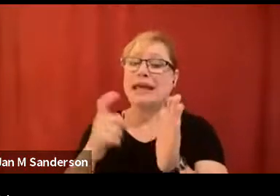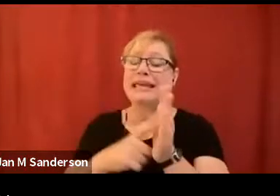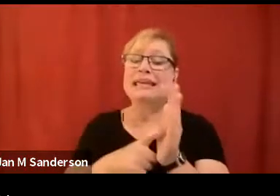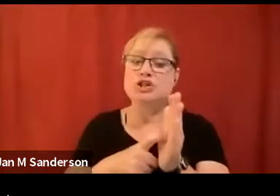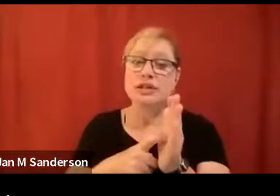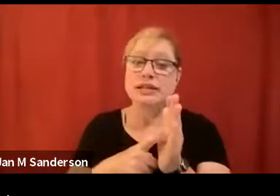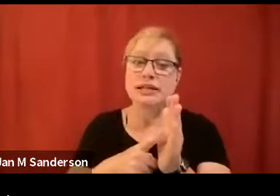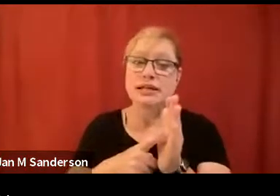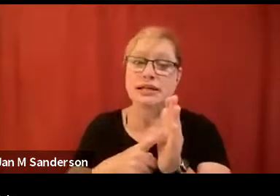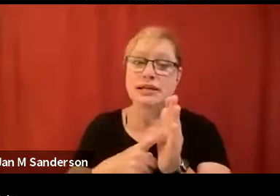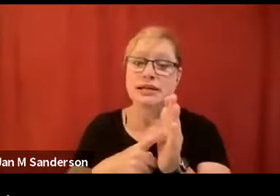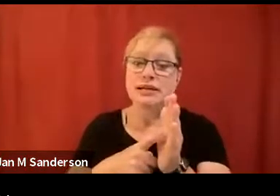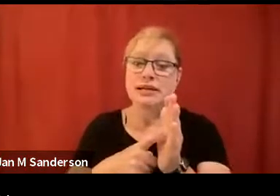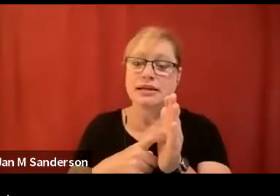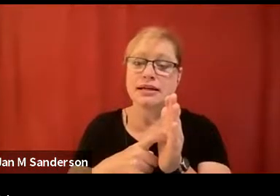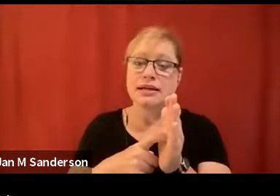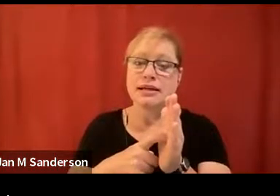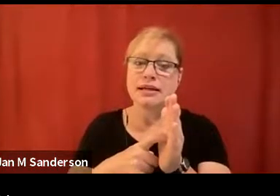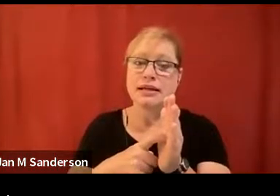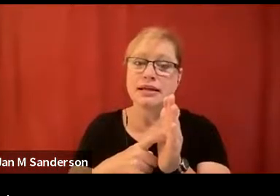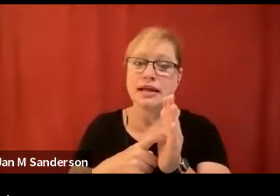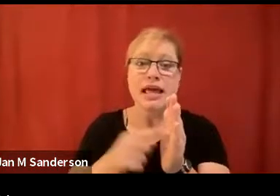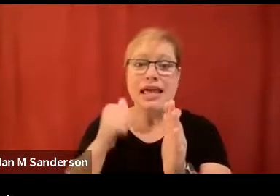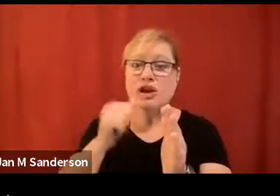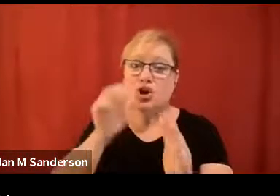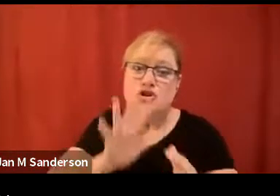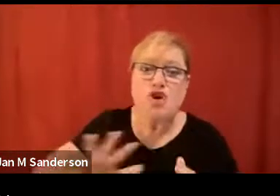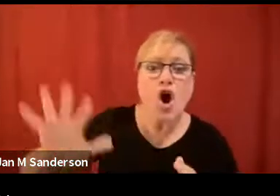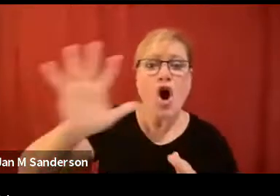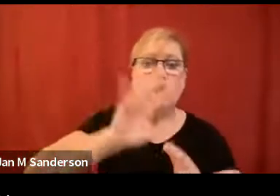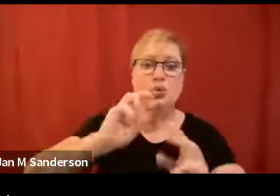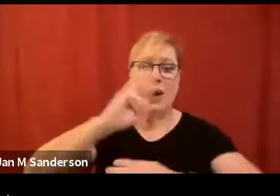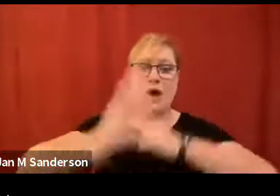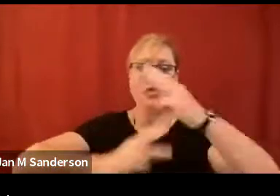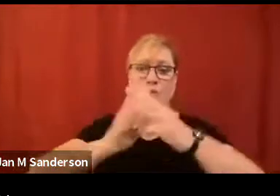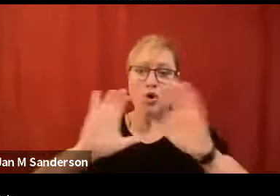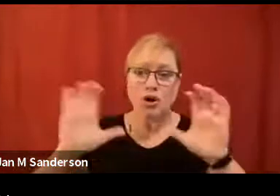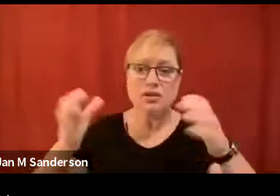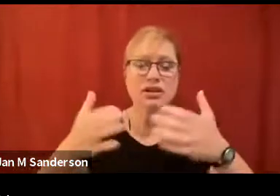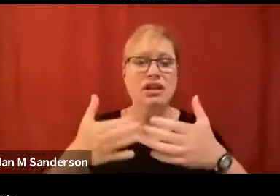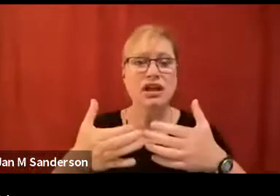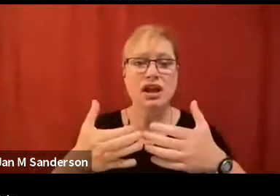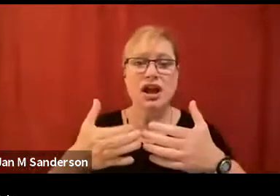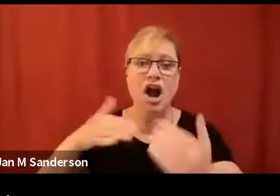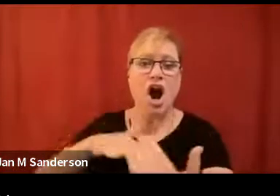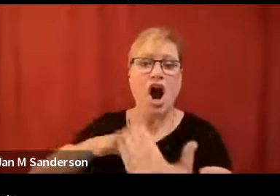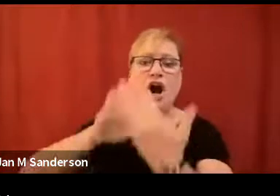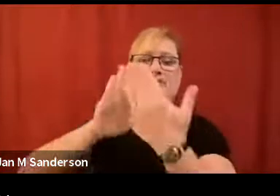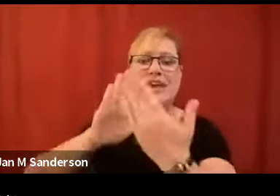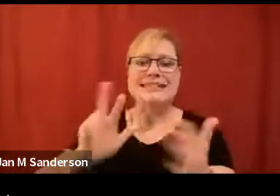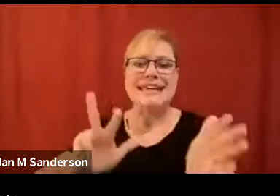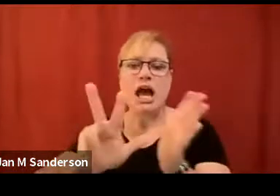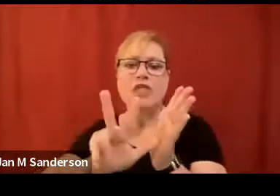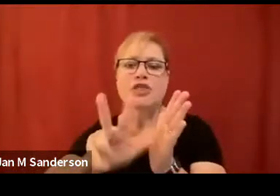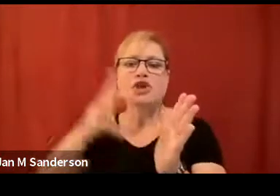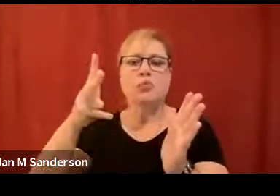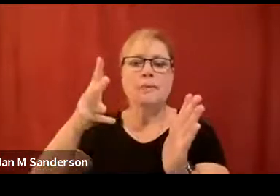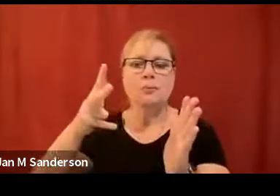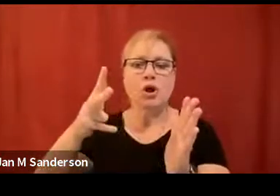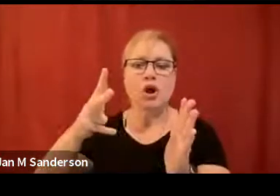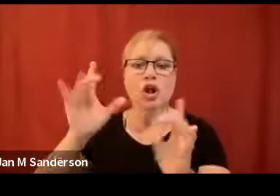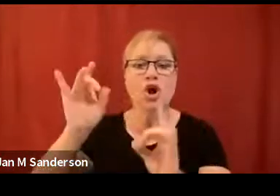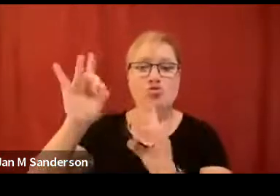that girls are around the world are now facing sort of what some people have called the triple crisis of